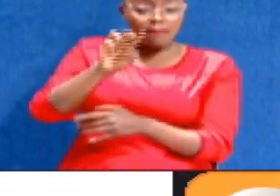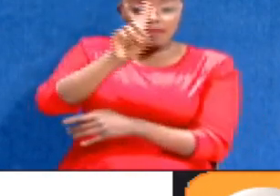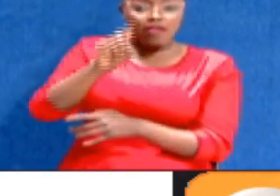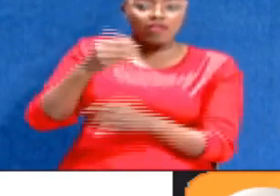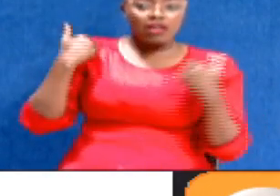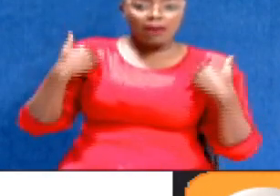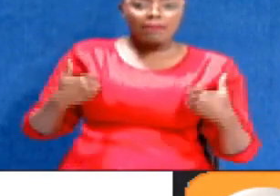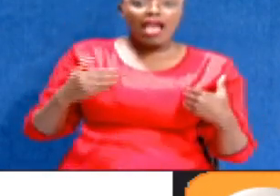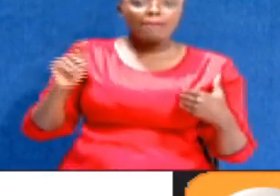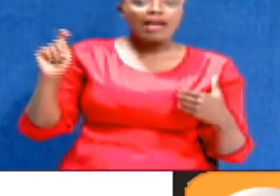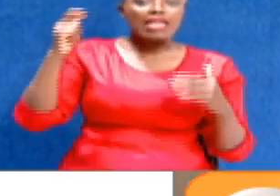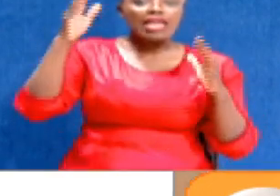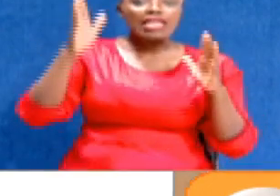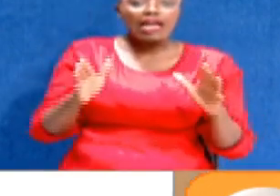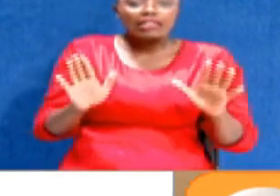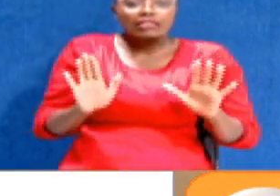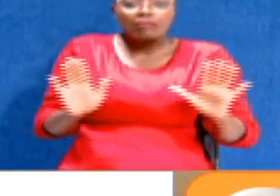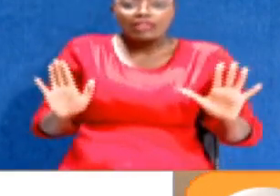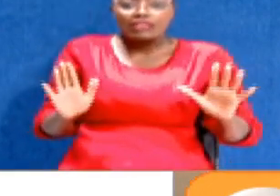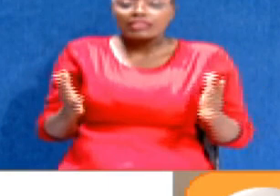the citizen of Kenya.